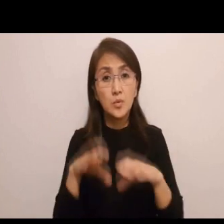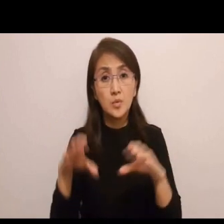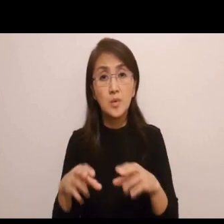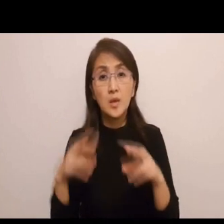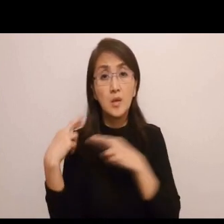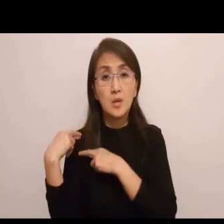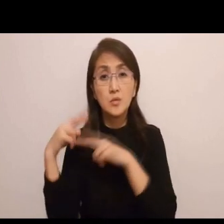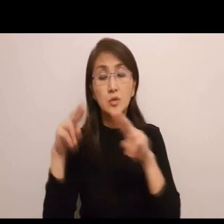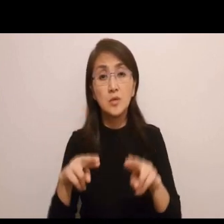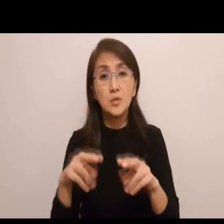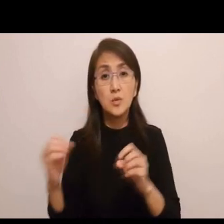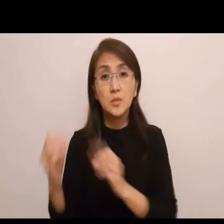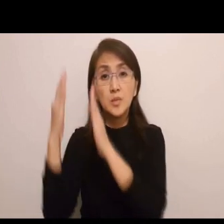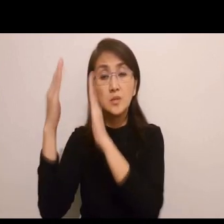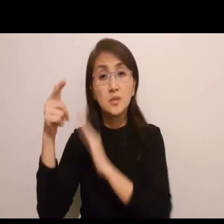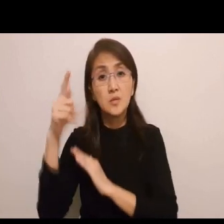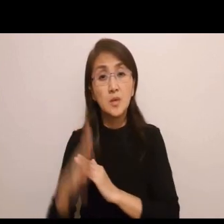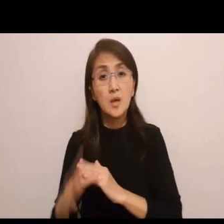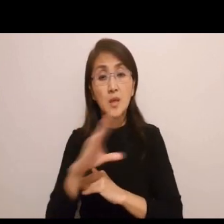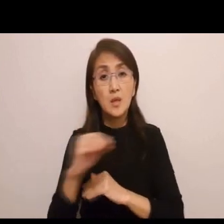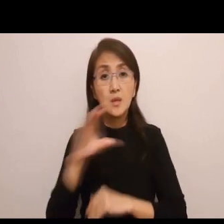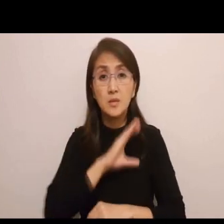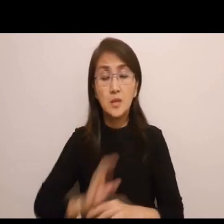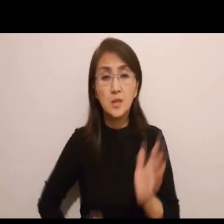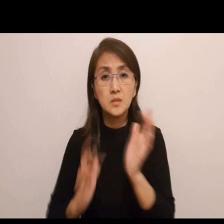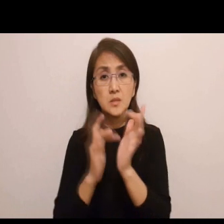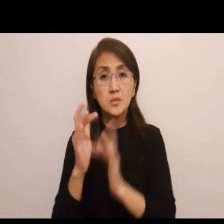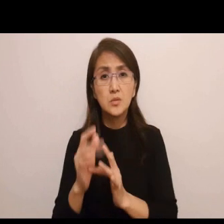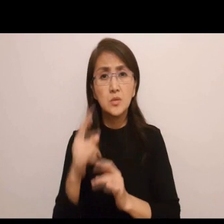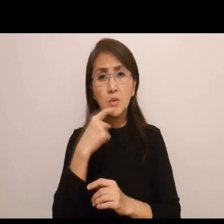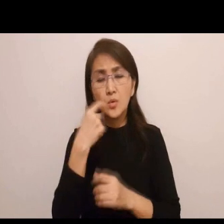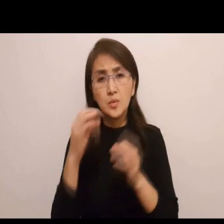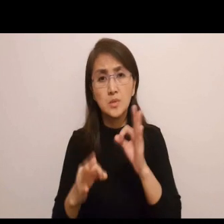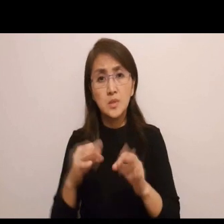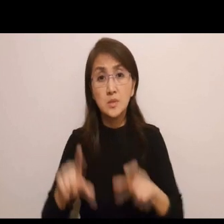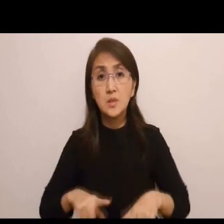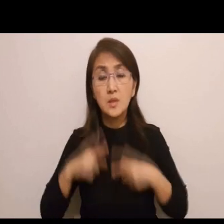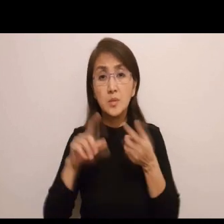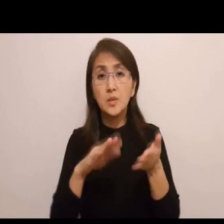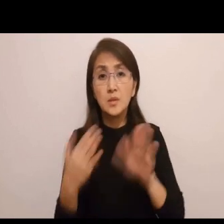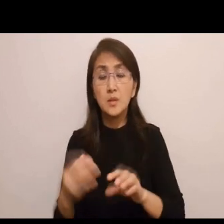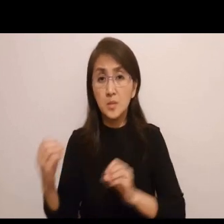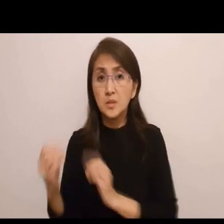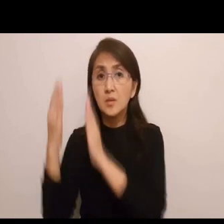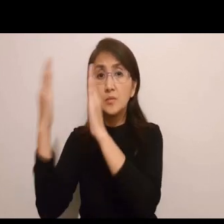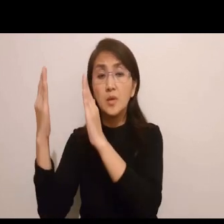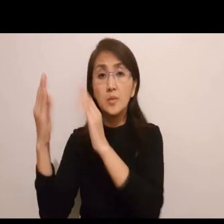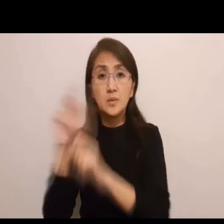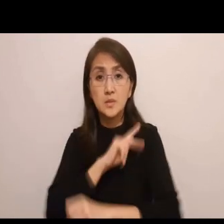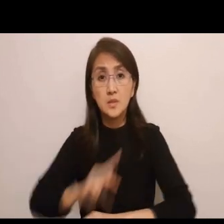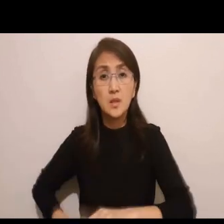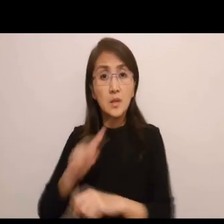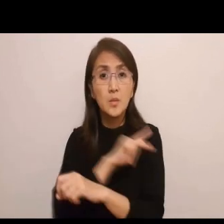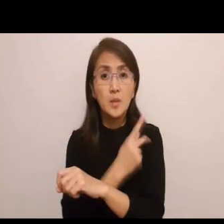work. I charge you in the presence of God and of Christ Jesus, who will judge the living and the dead, and by